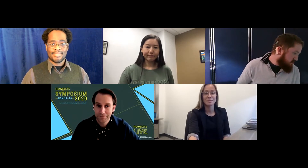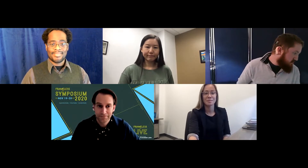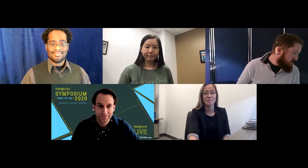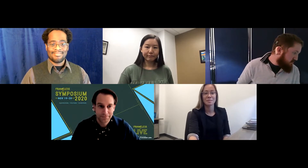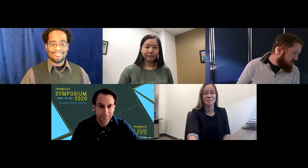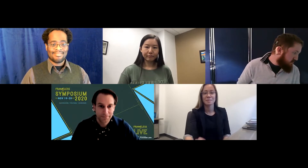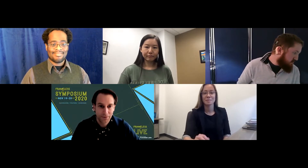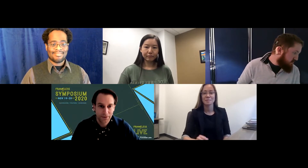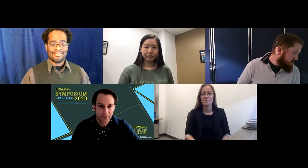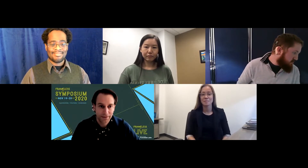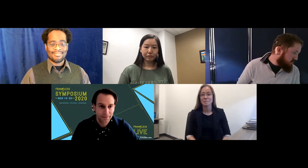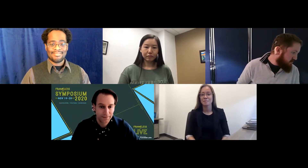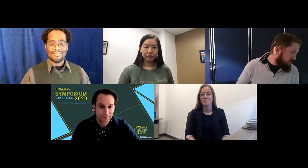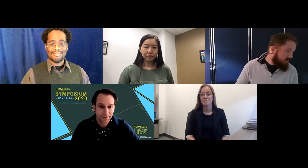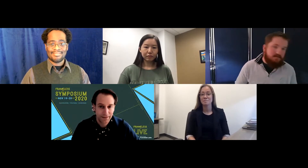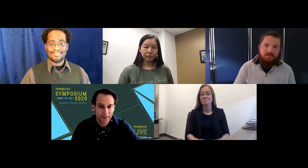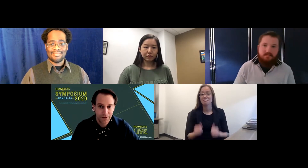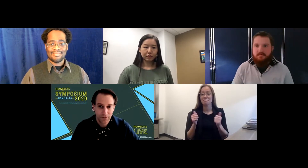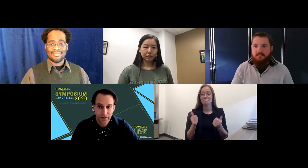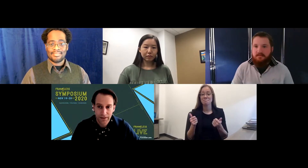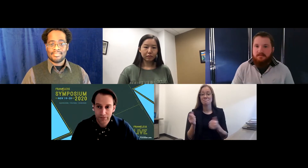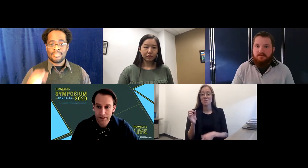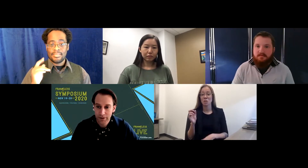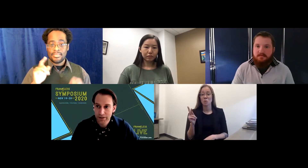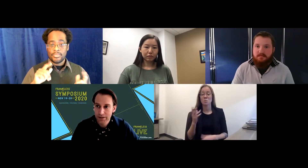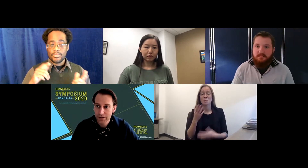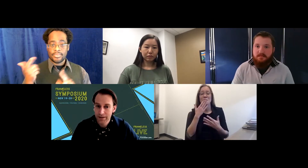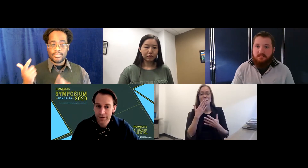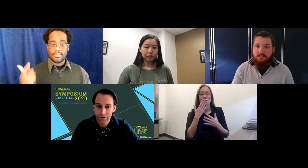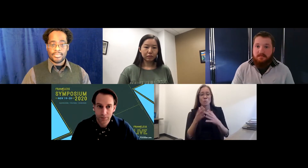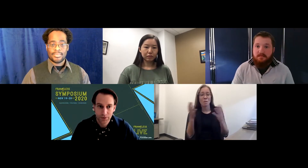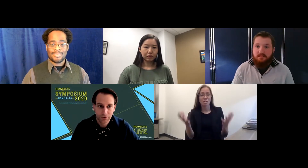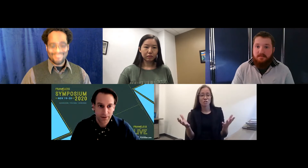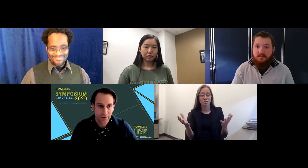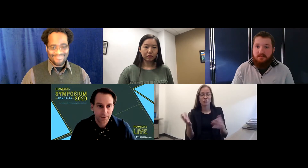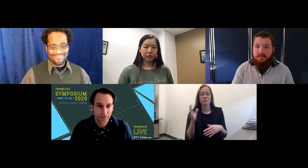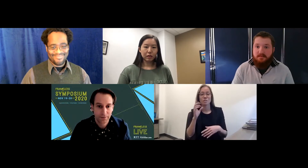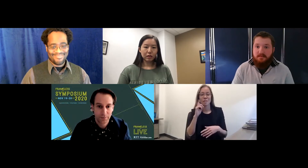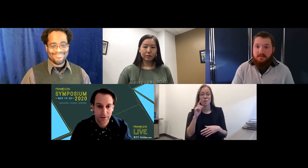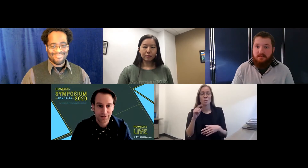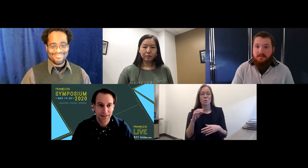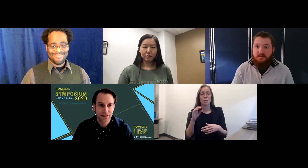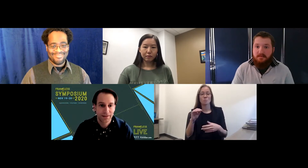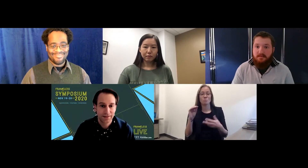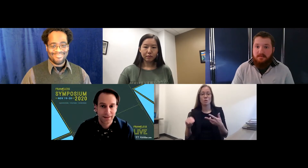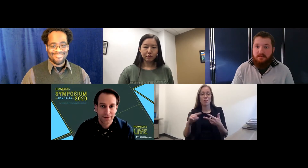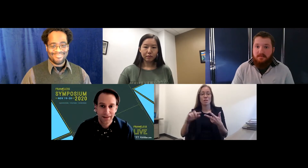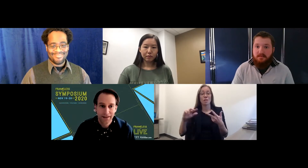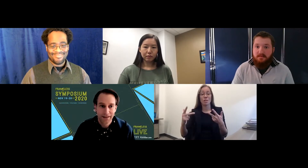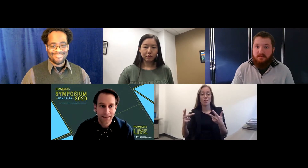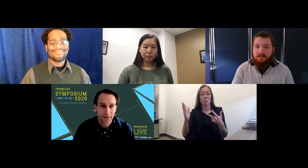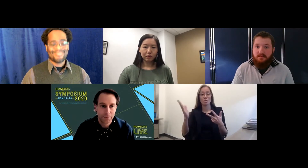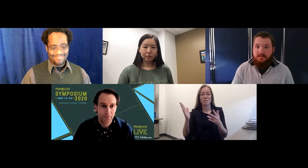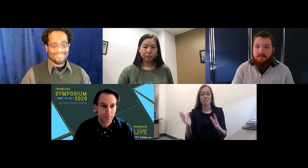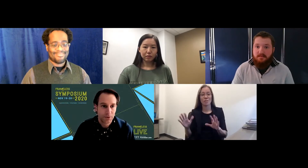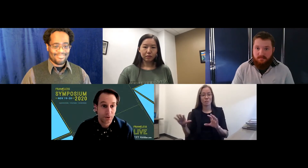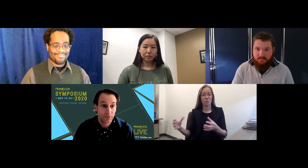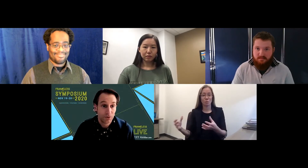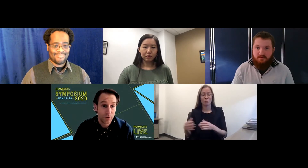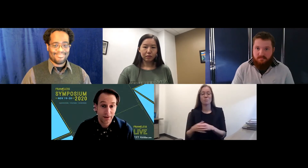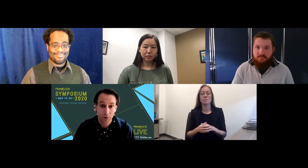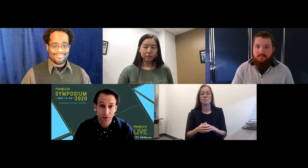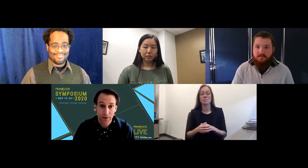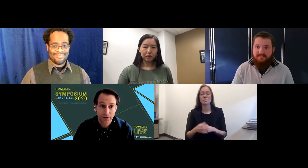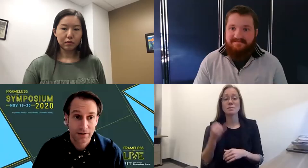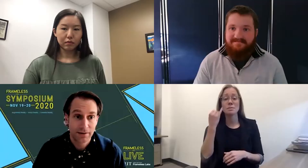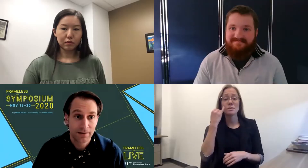Okay. Okay. Well, thank you very much. I think we'll move to the third presentation. So if